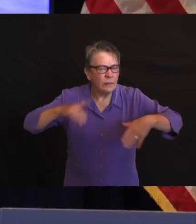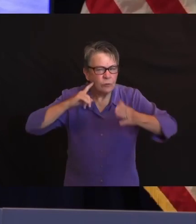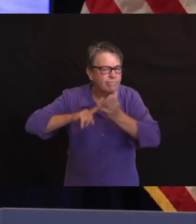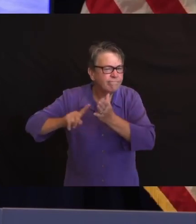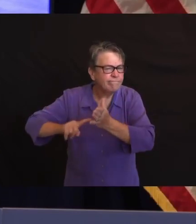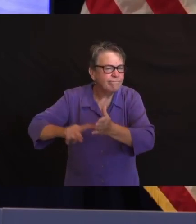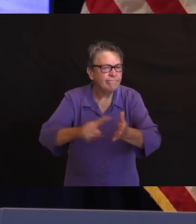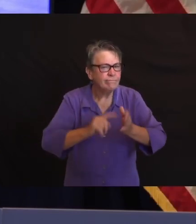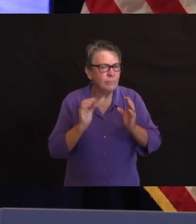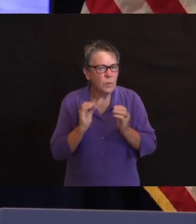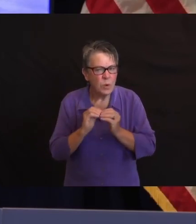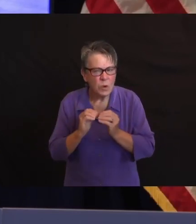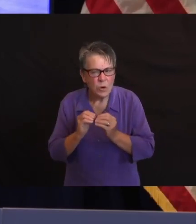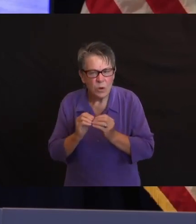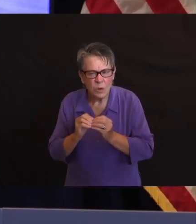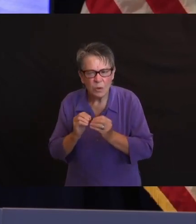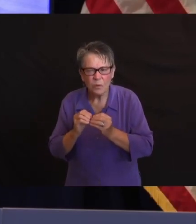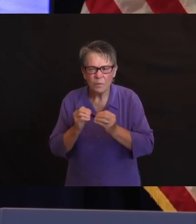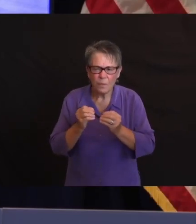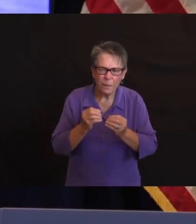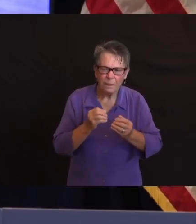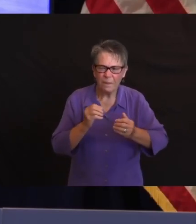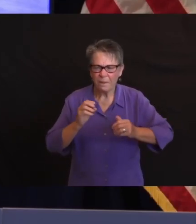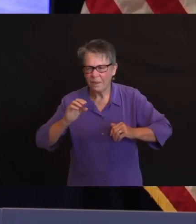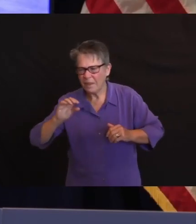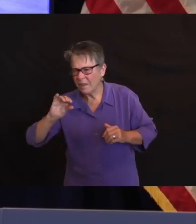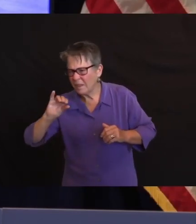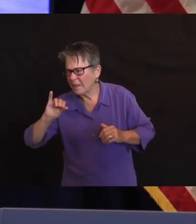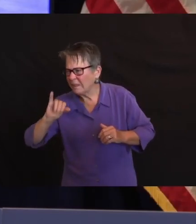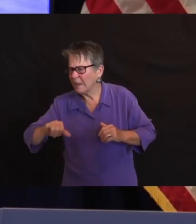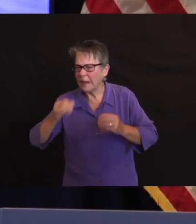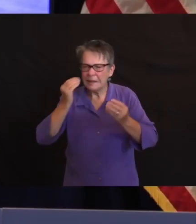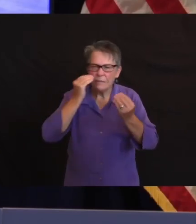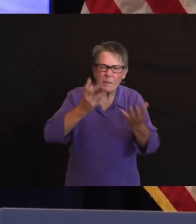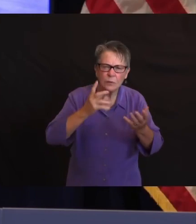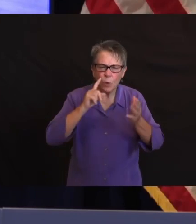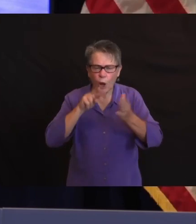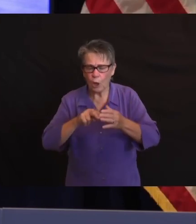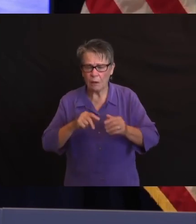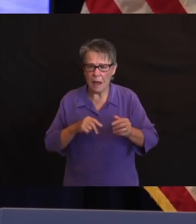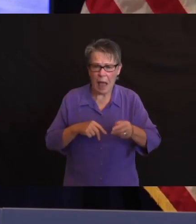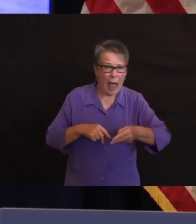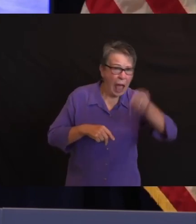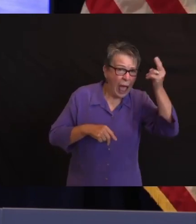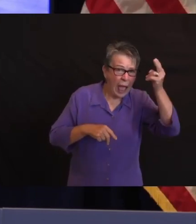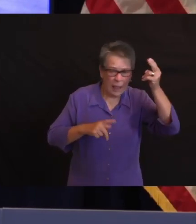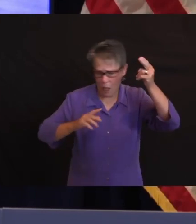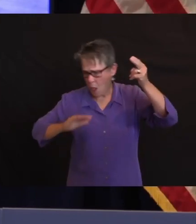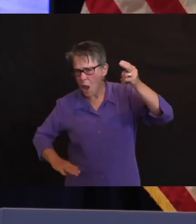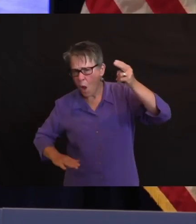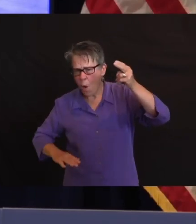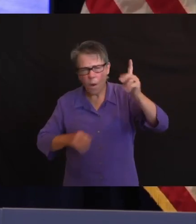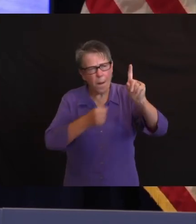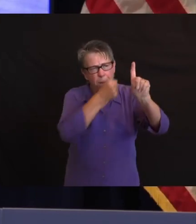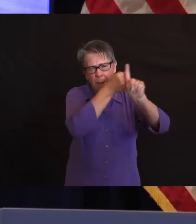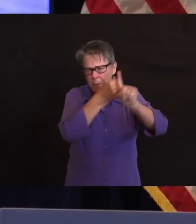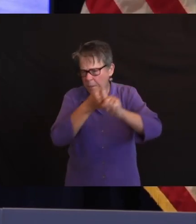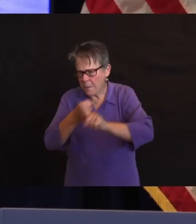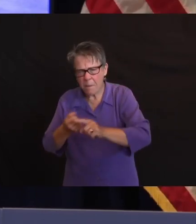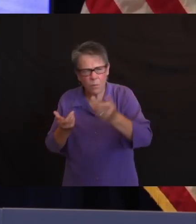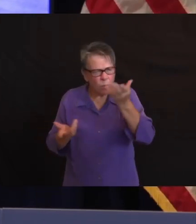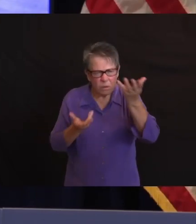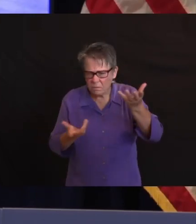this time, there is still a lot we do not know about serology. Since this is a new virus,